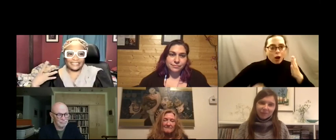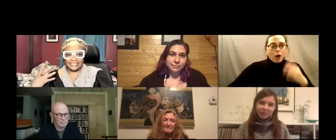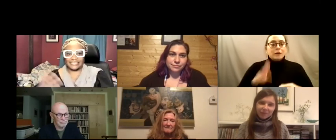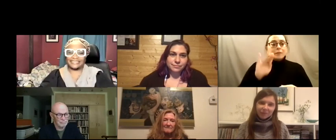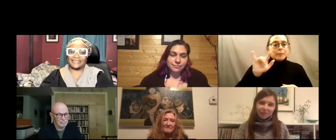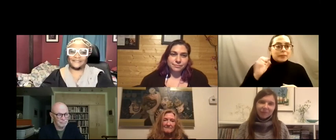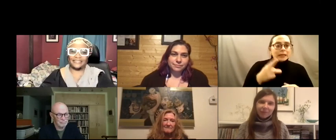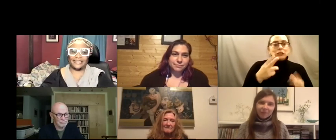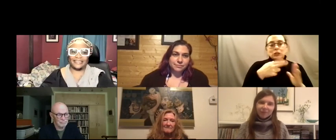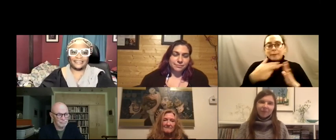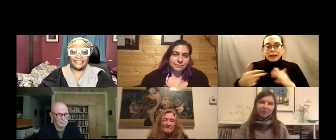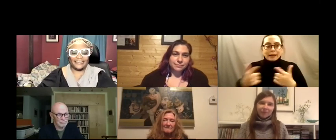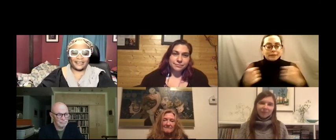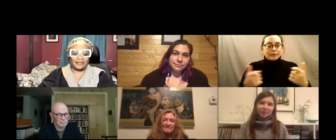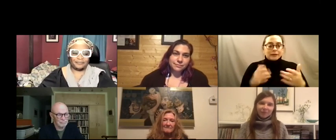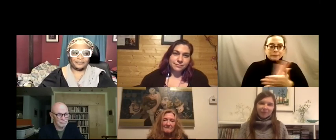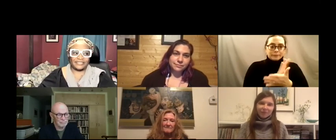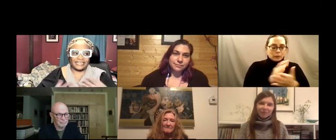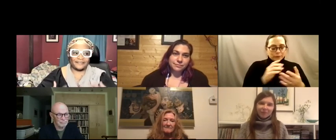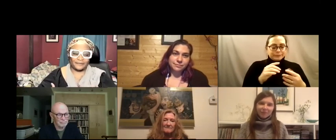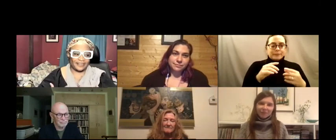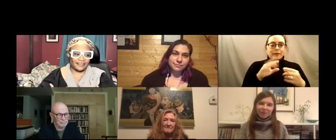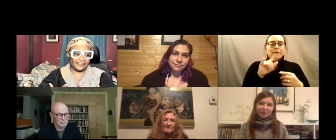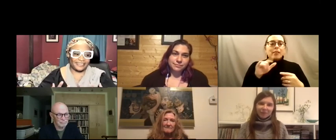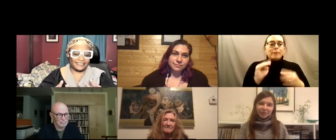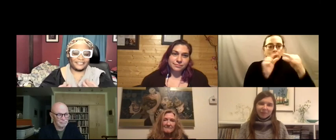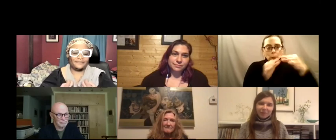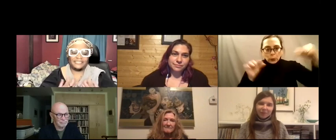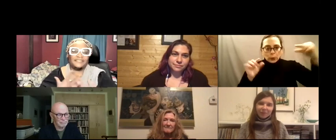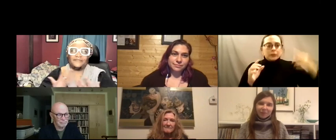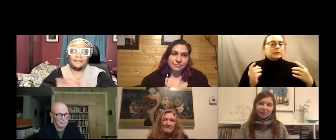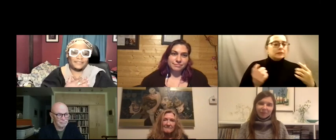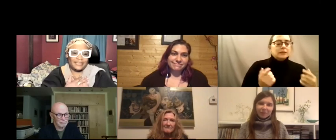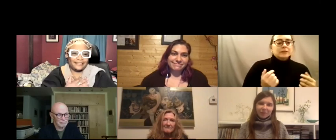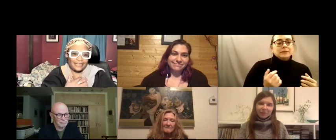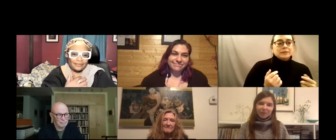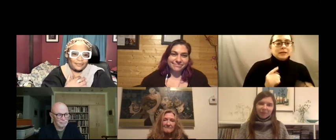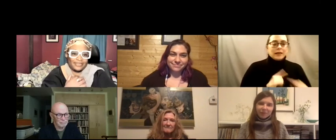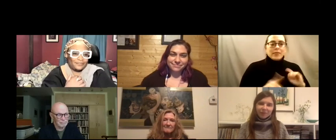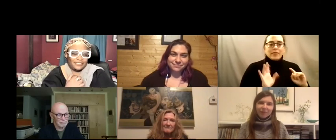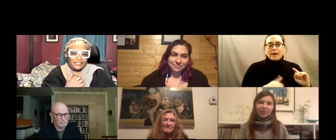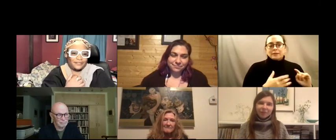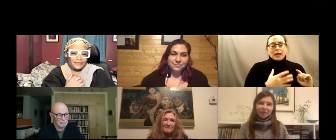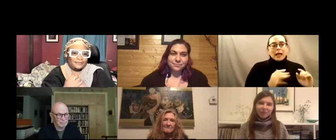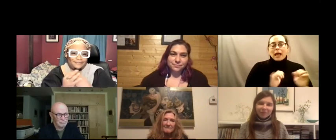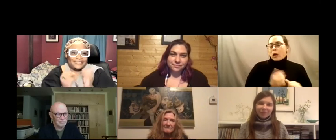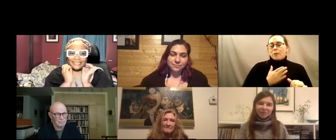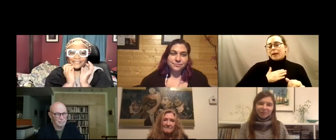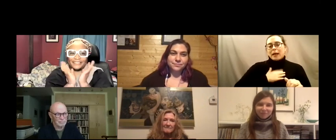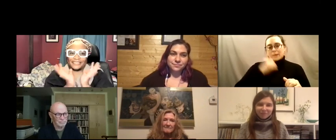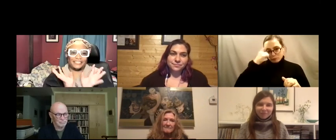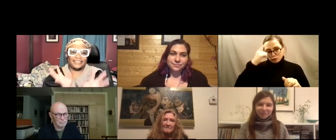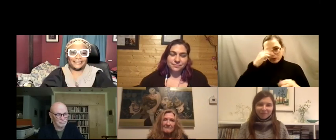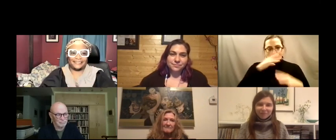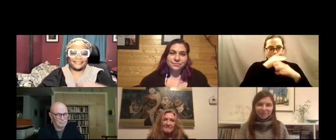and painting it and stuff. And then did that for a while. And it's just very much my, like how my brain was just so into